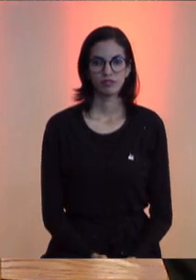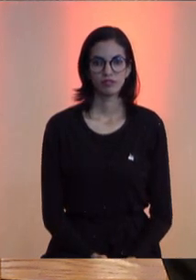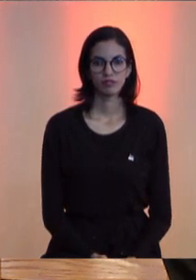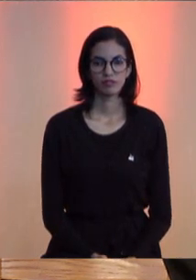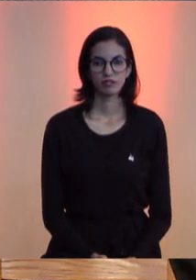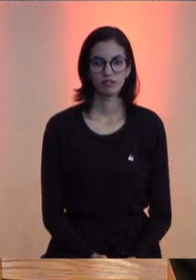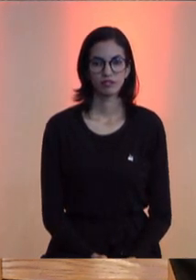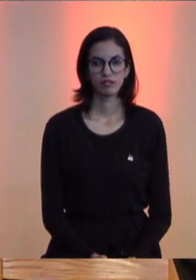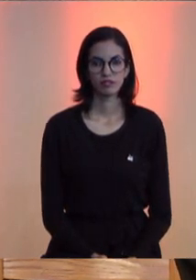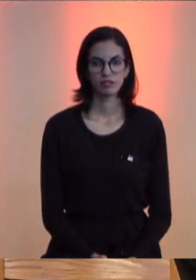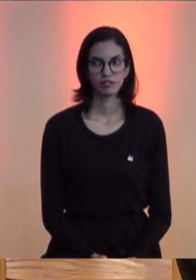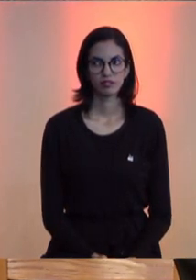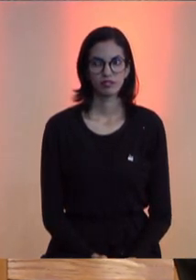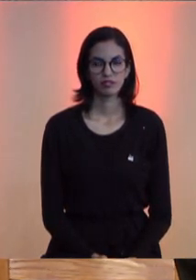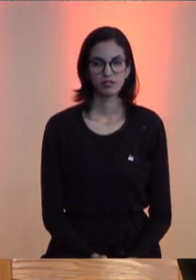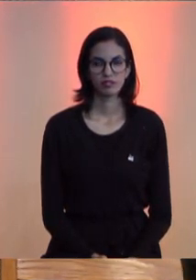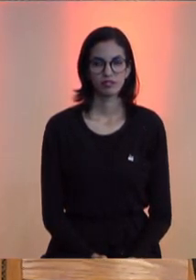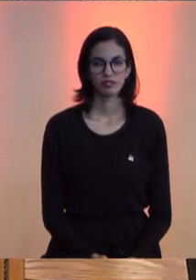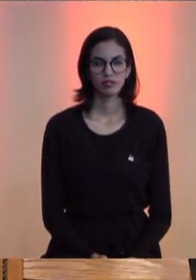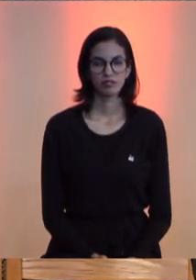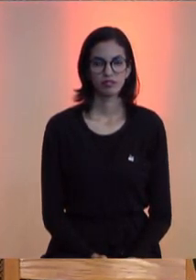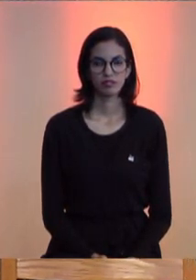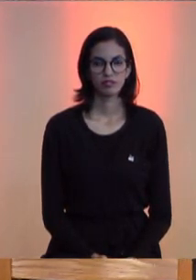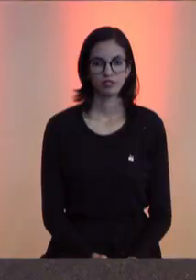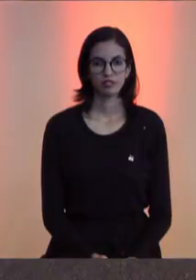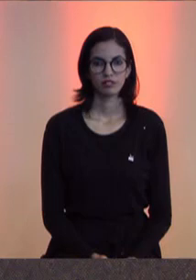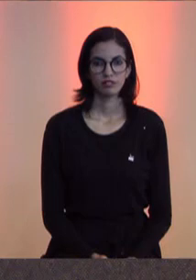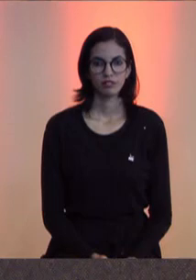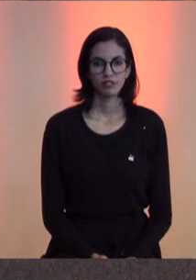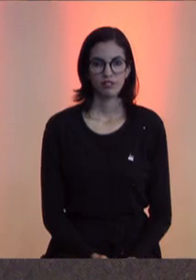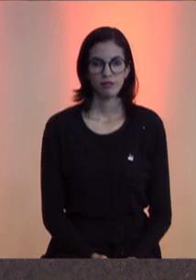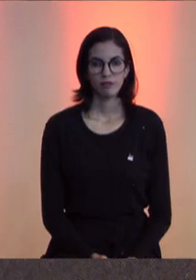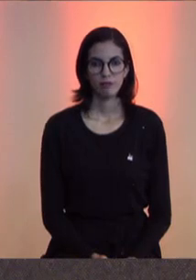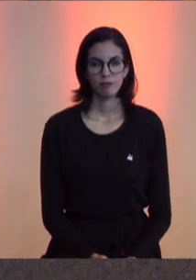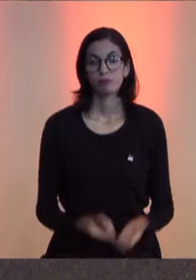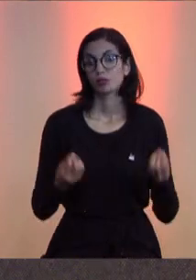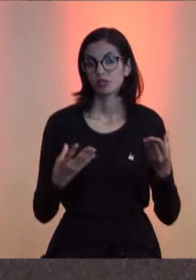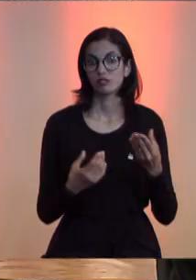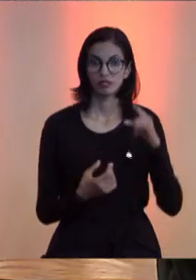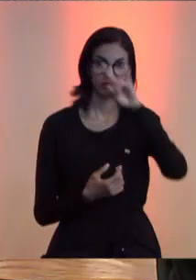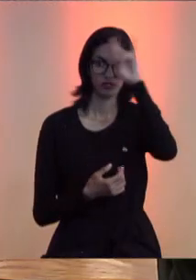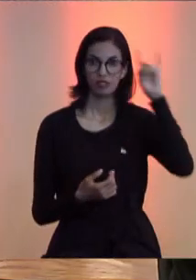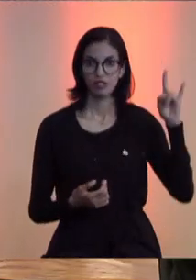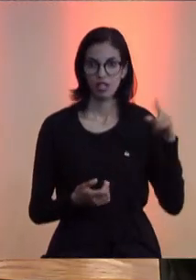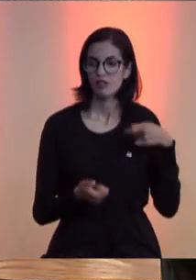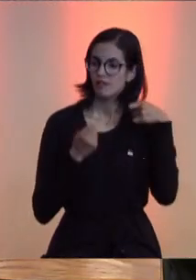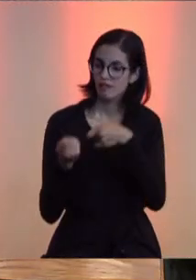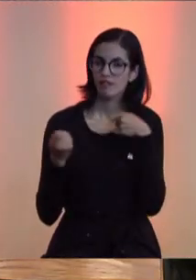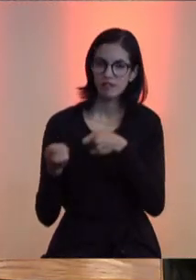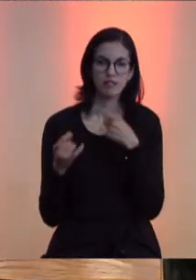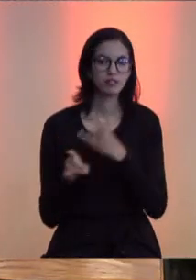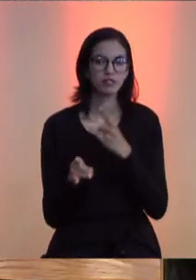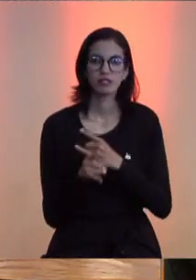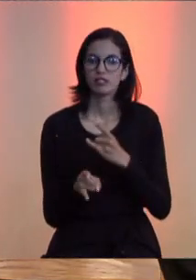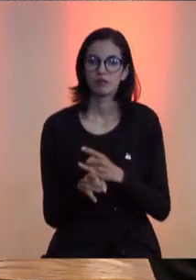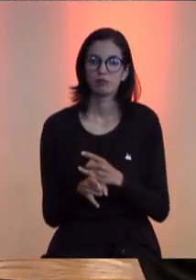you in the area in which you are strong. Porque el diablo va a venir y a tratar de tentarte aún en el área en que eres